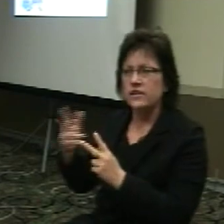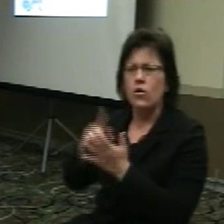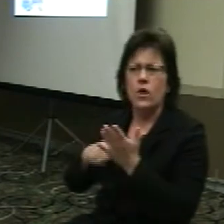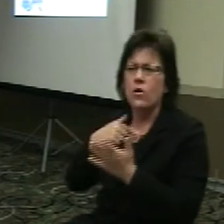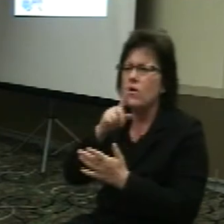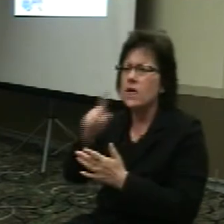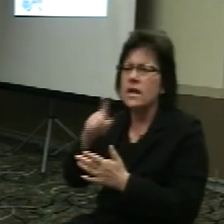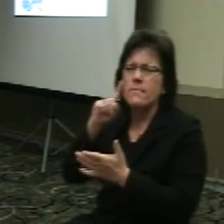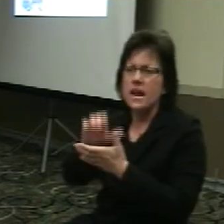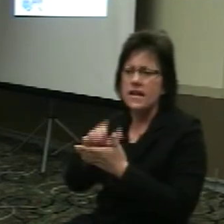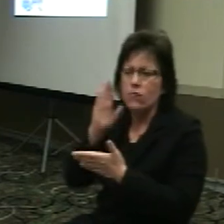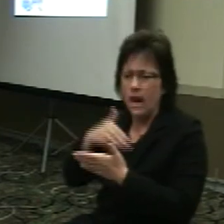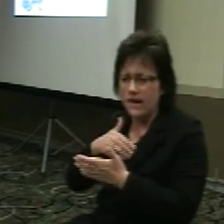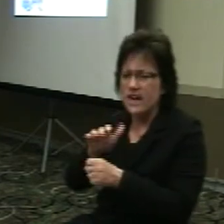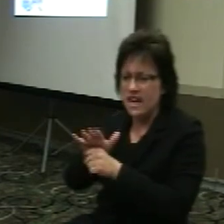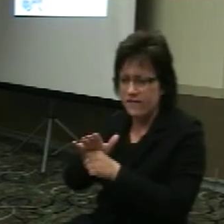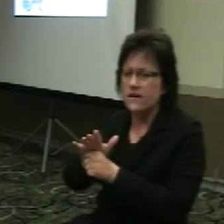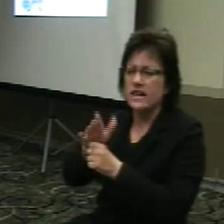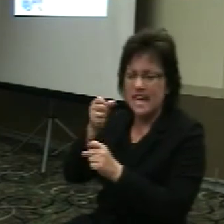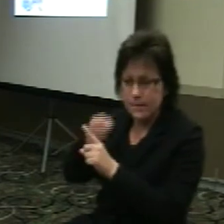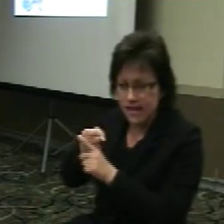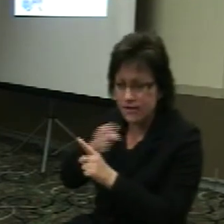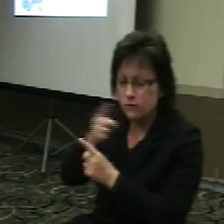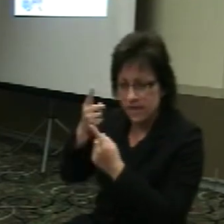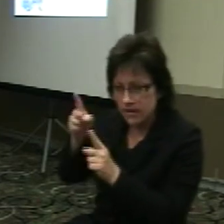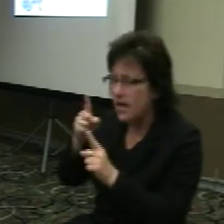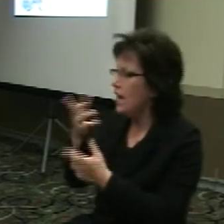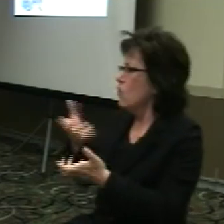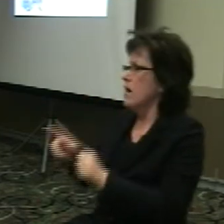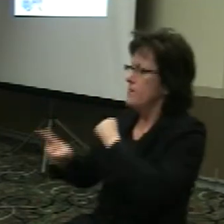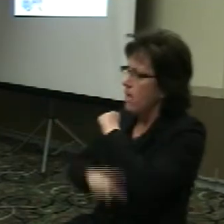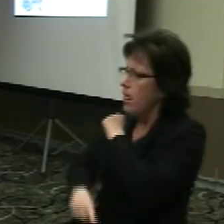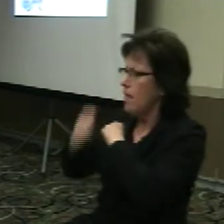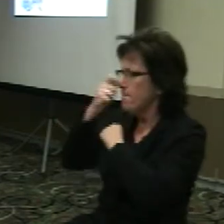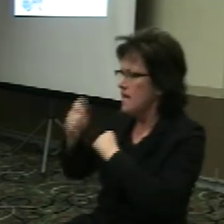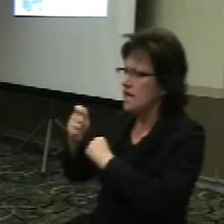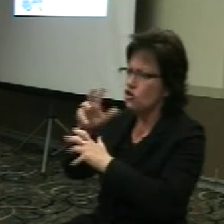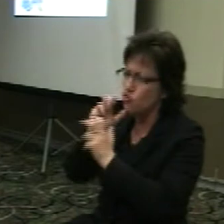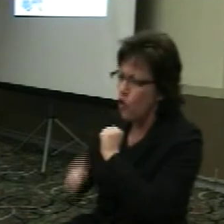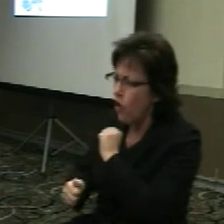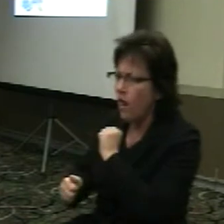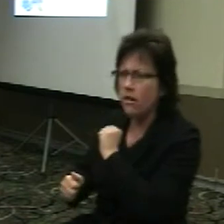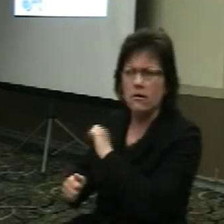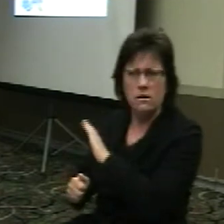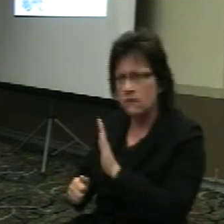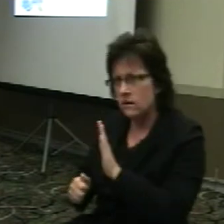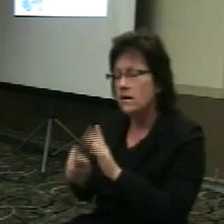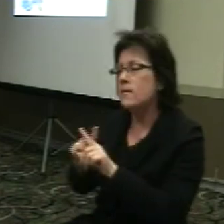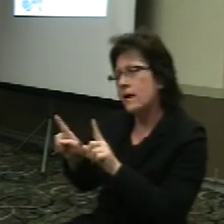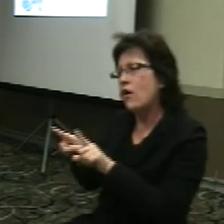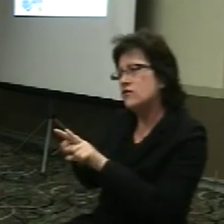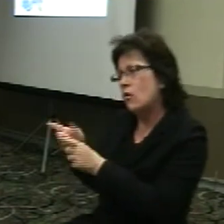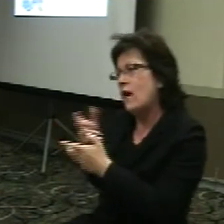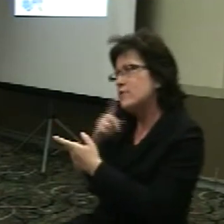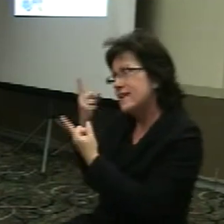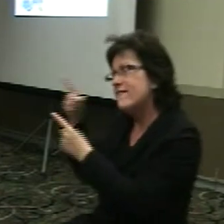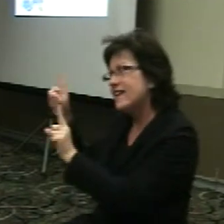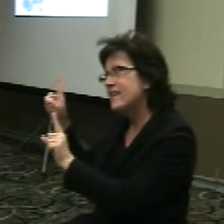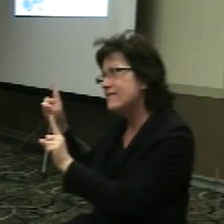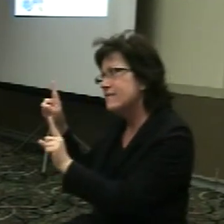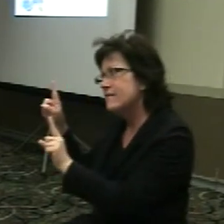believe will have enough of an impact to be effective? I don't want to be punitive, I don't want to be mean, I'm not trying to be cruel, but I also want to be